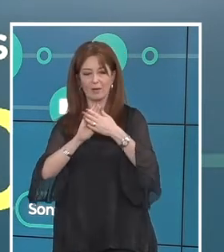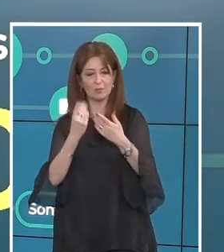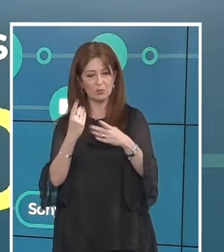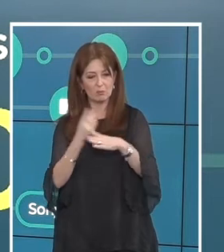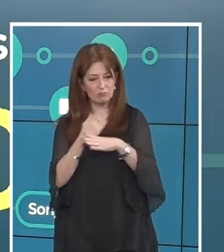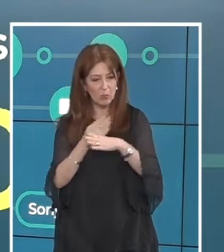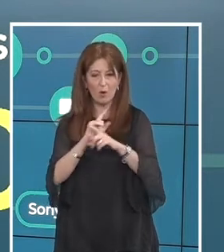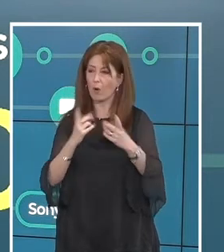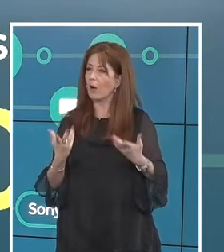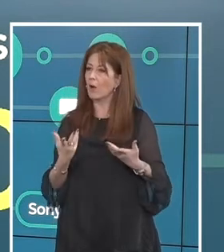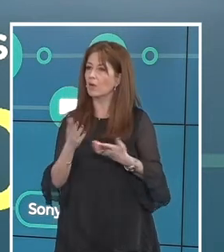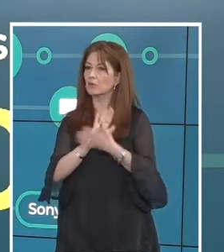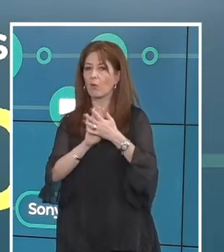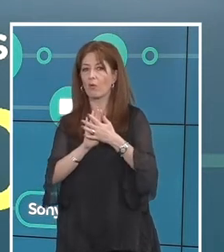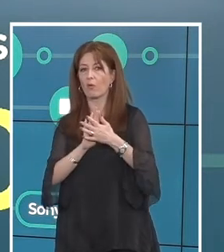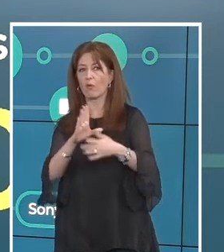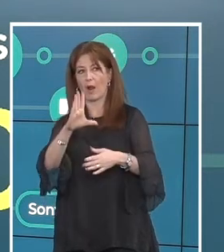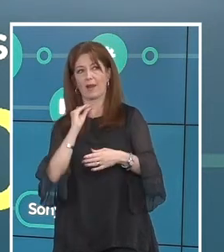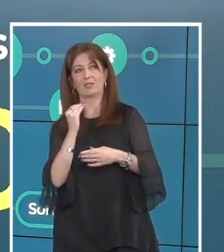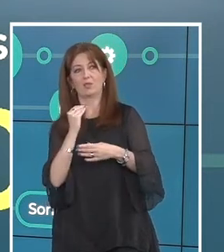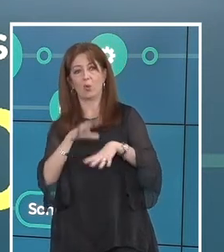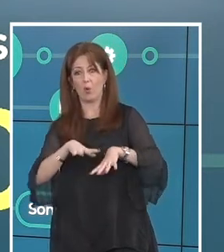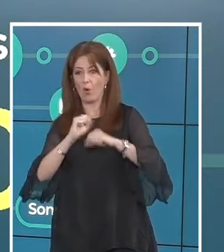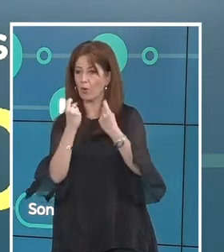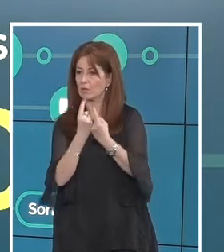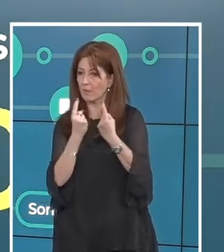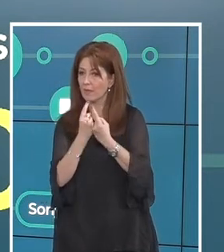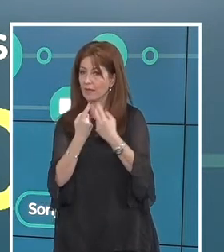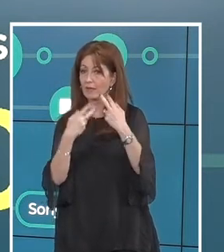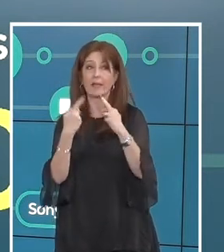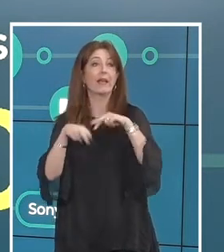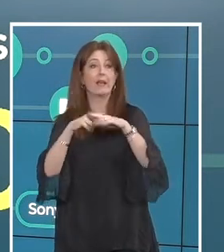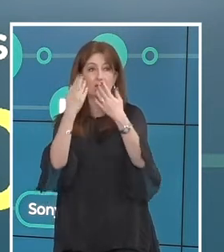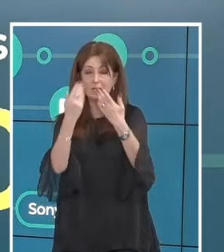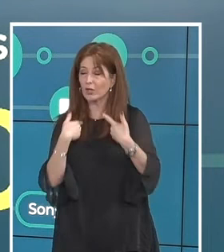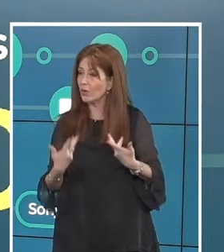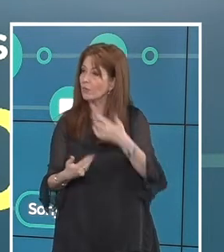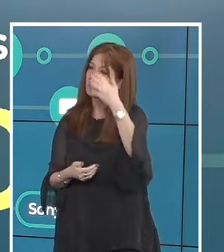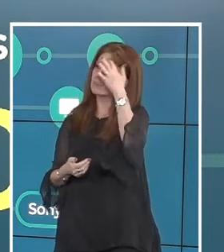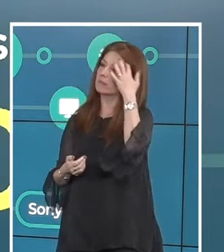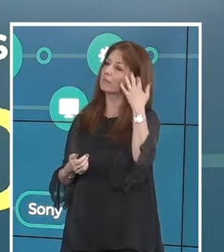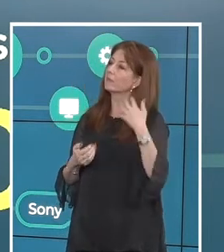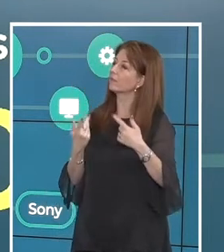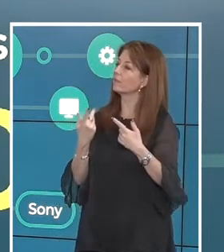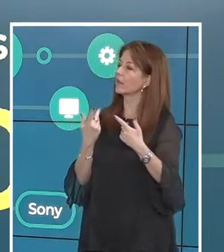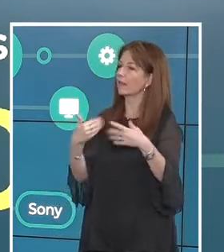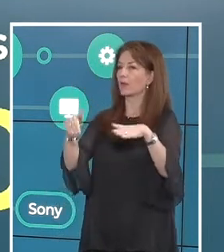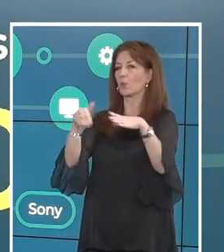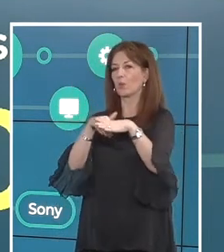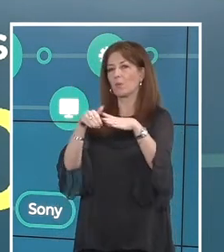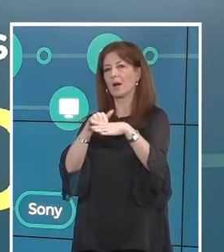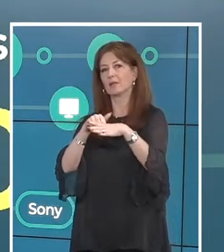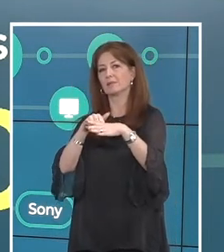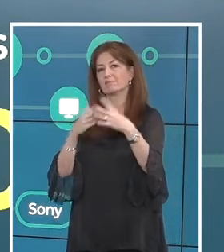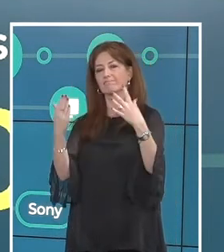to launch something new if it wasn't on our radar. And ultimately, what we do is we embed these champions into each of the